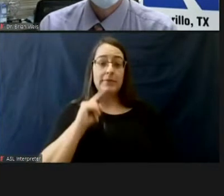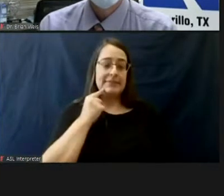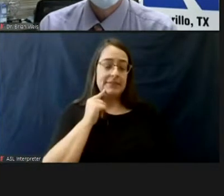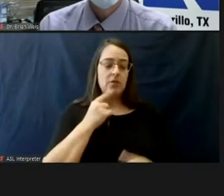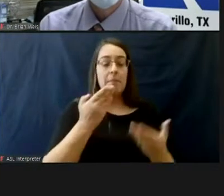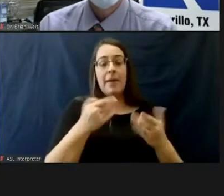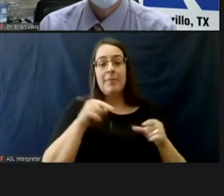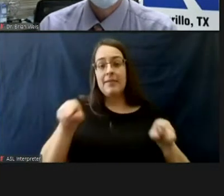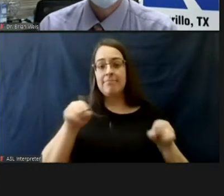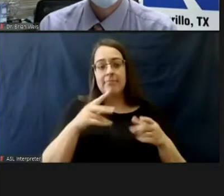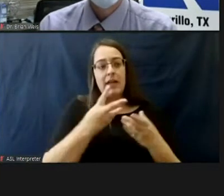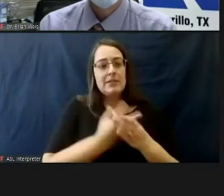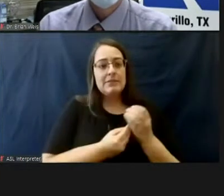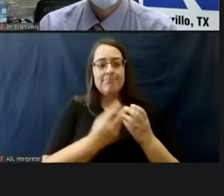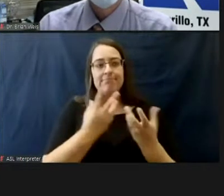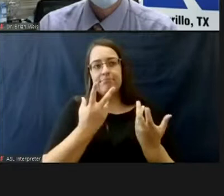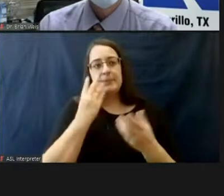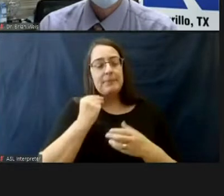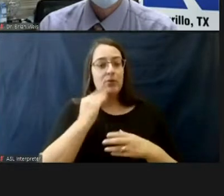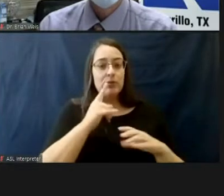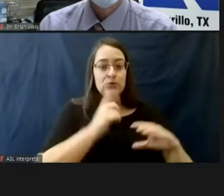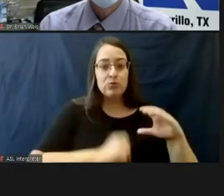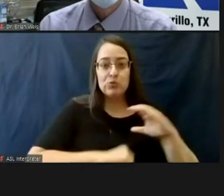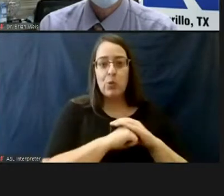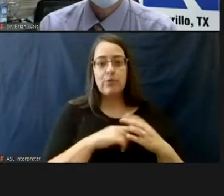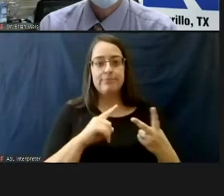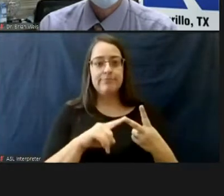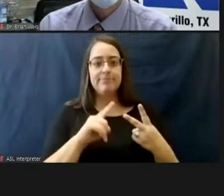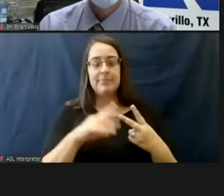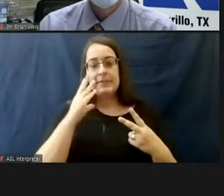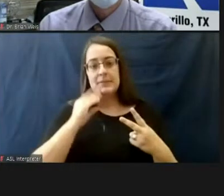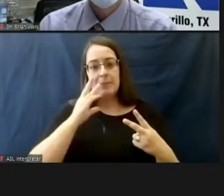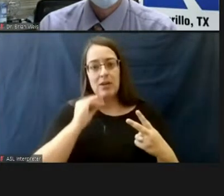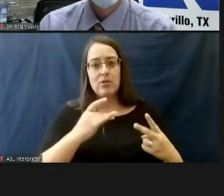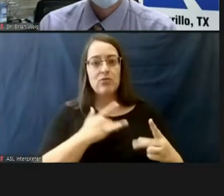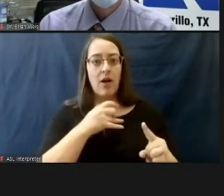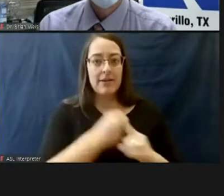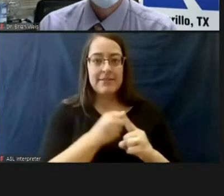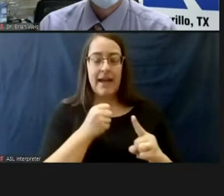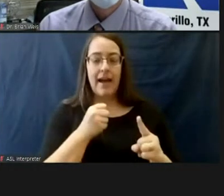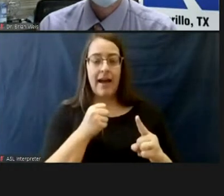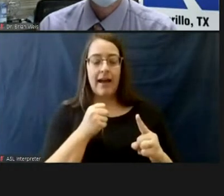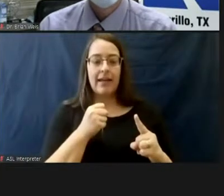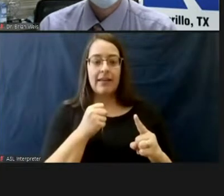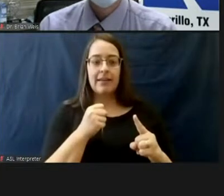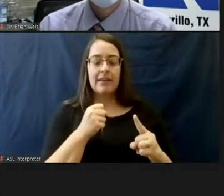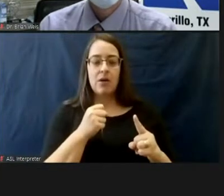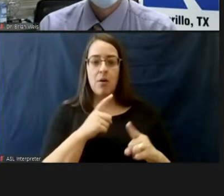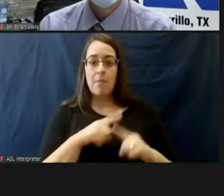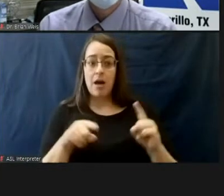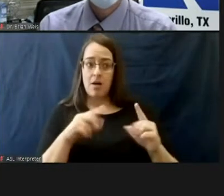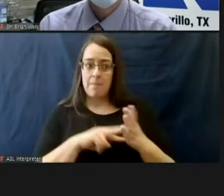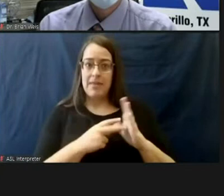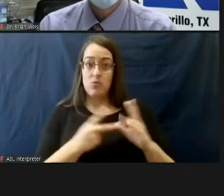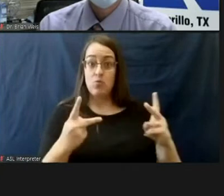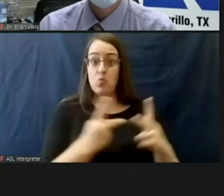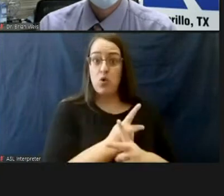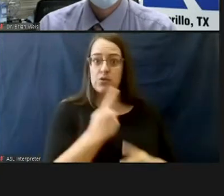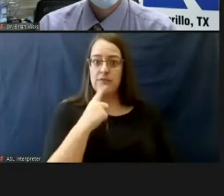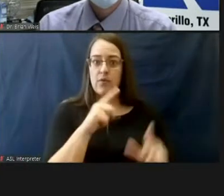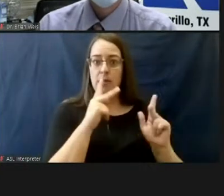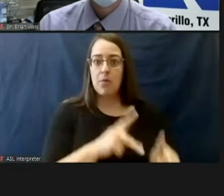other adverse events, but it was no different for vaccinated versus unvaccinated in those